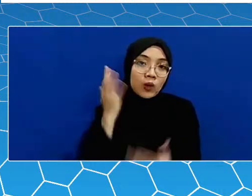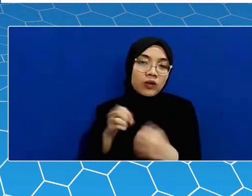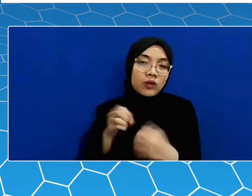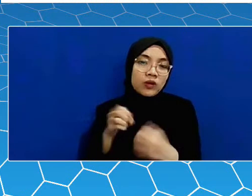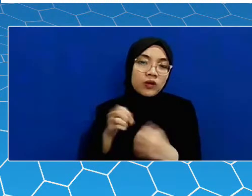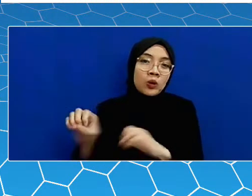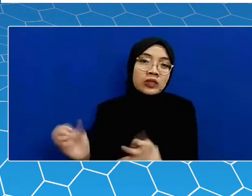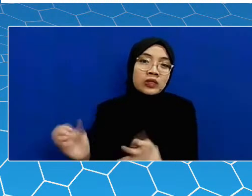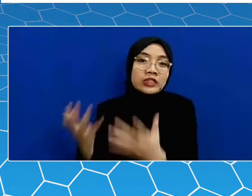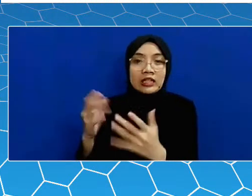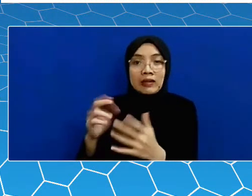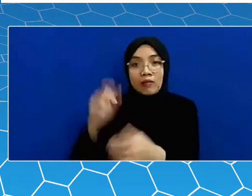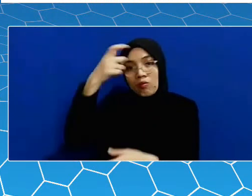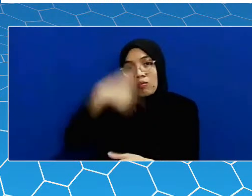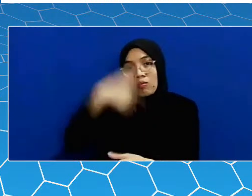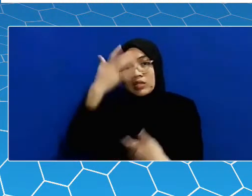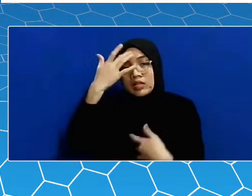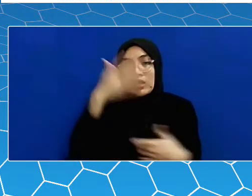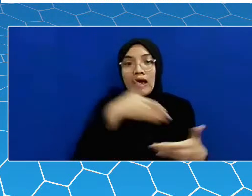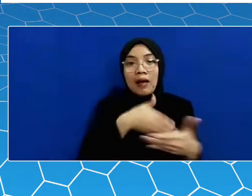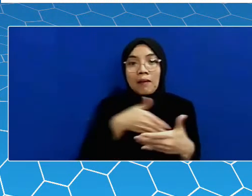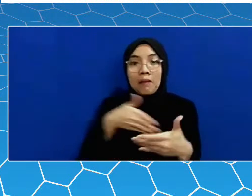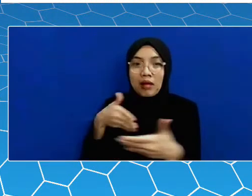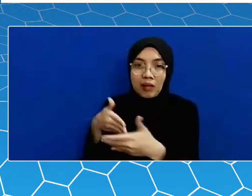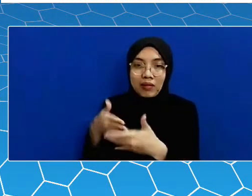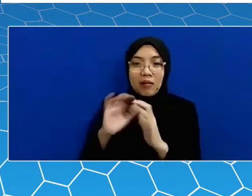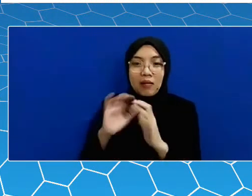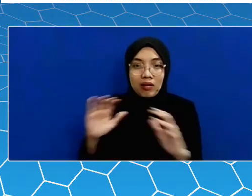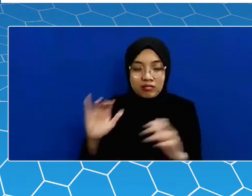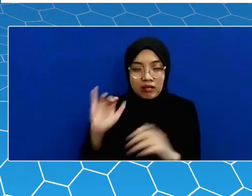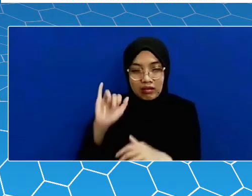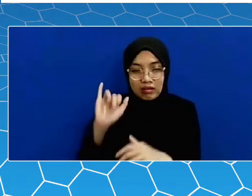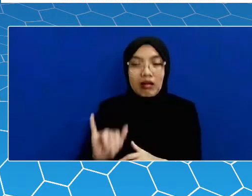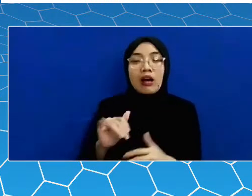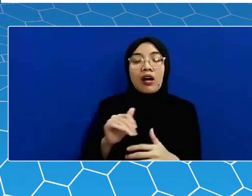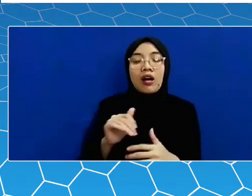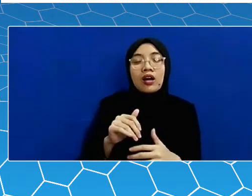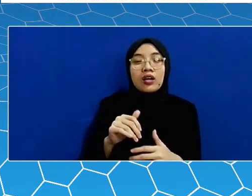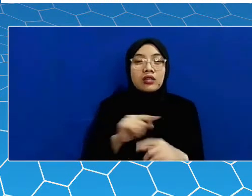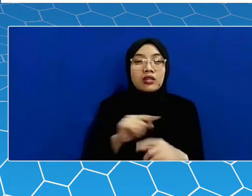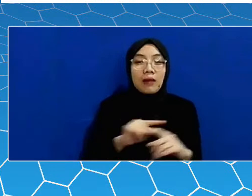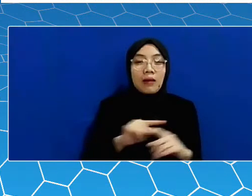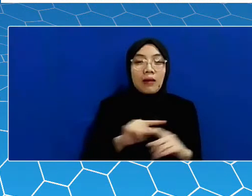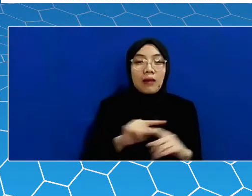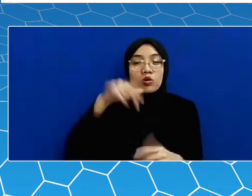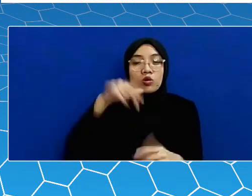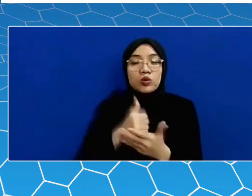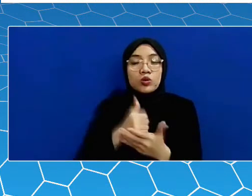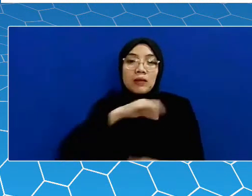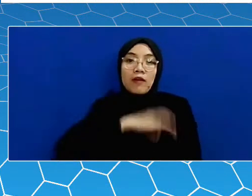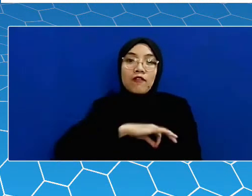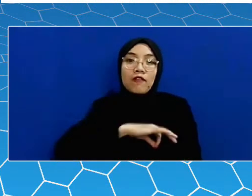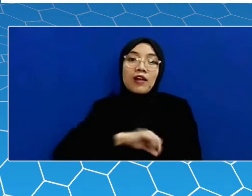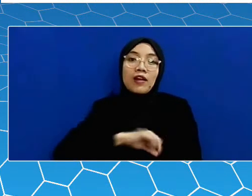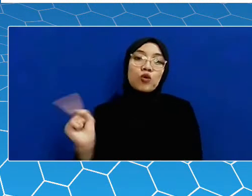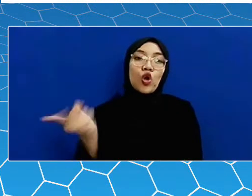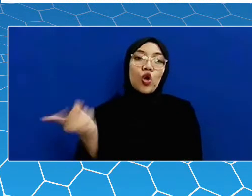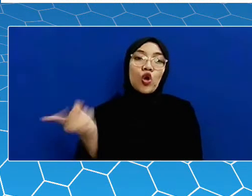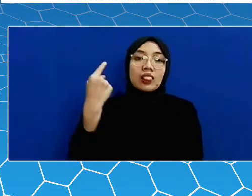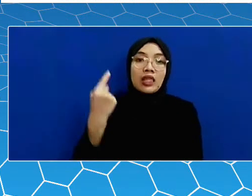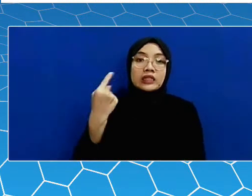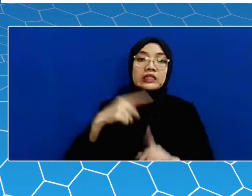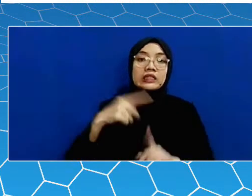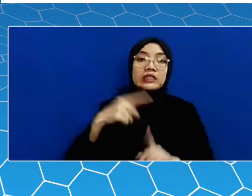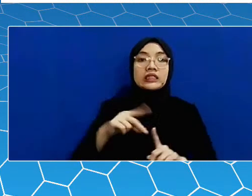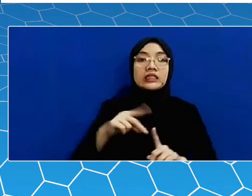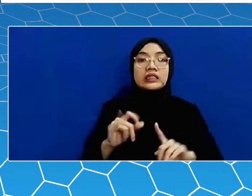to prioritise and triage which patients we're going to see. And again, we can risk stratify for different complications and